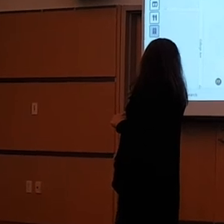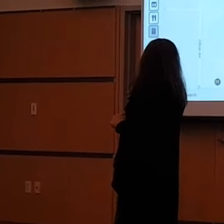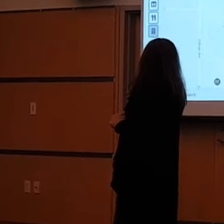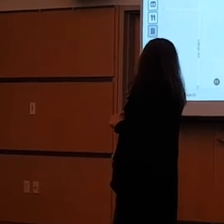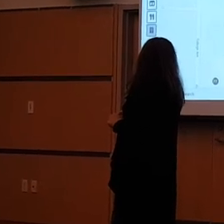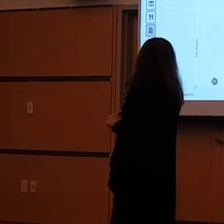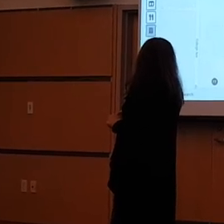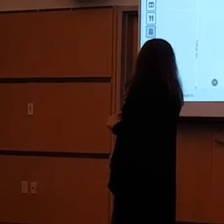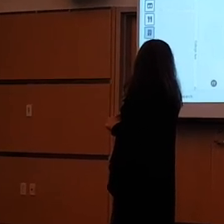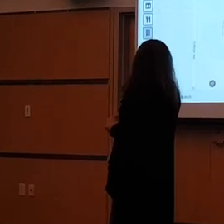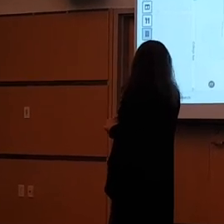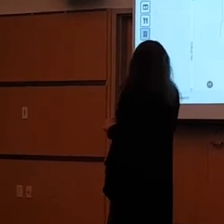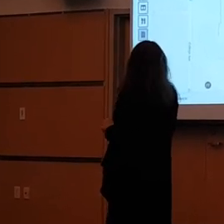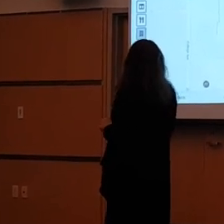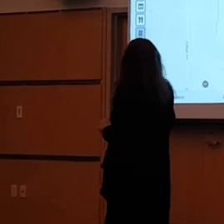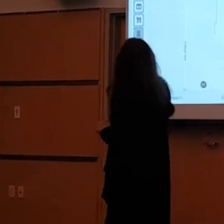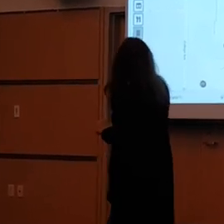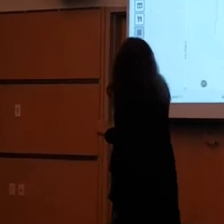the buildings.